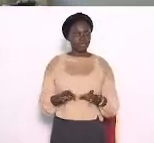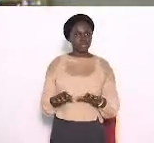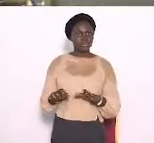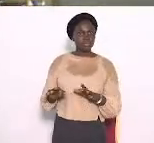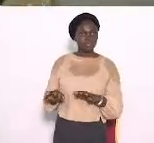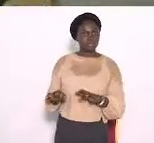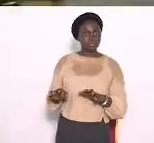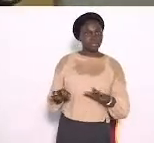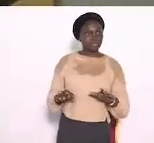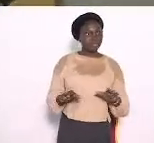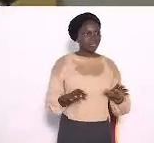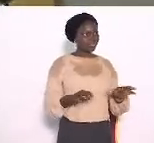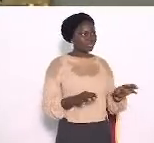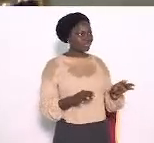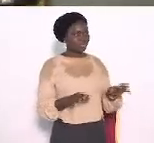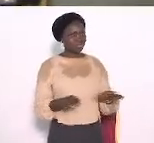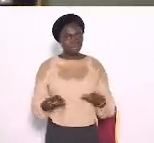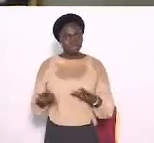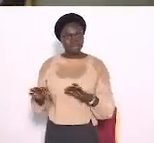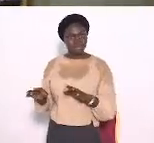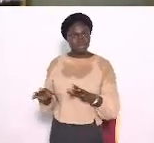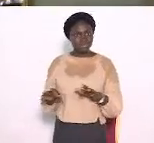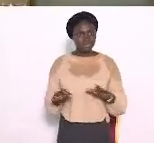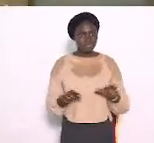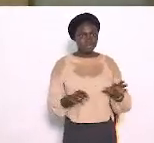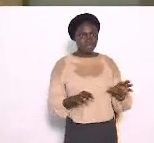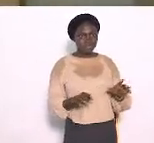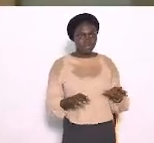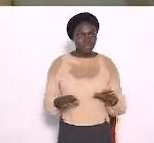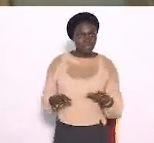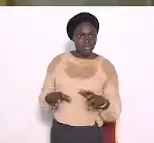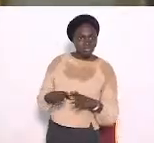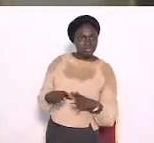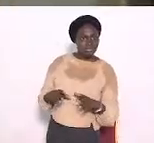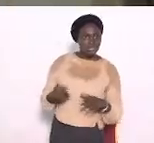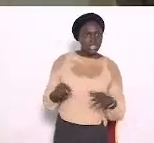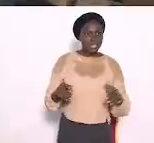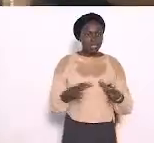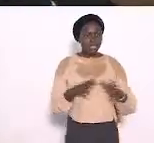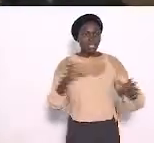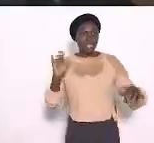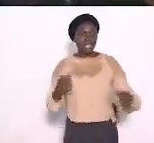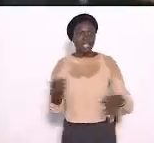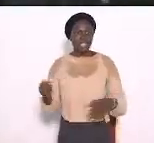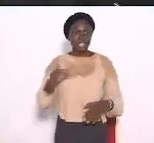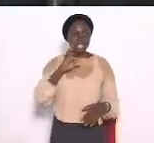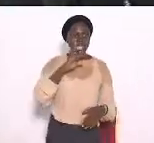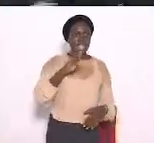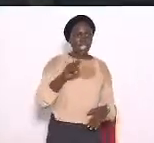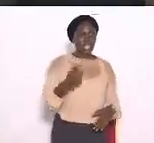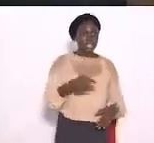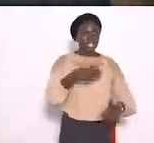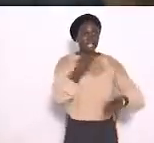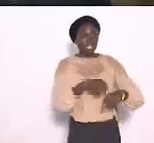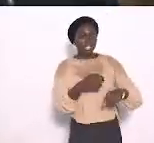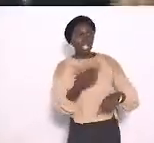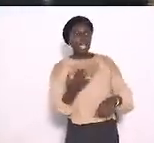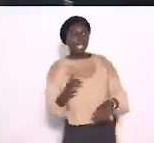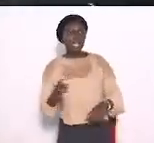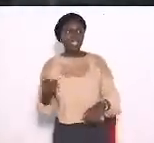GI giant to die to die the big the Biger the